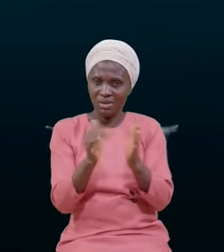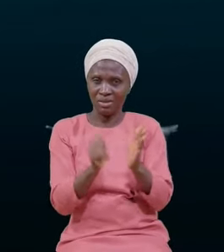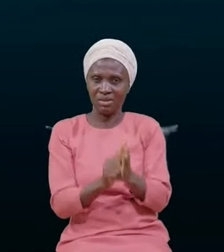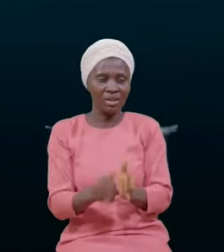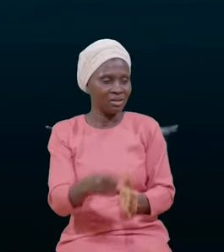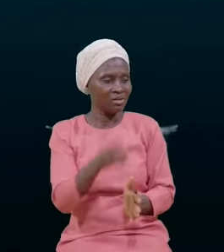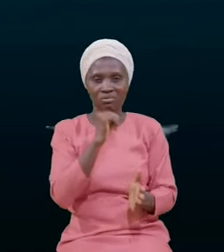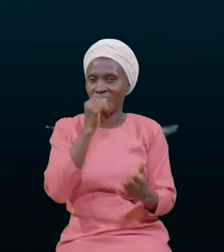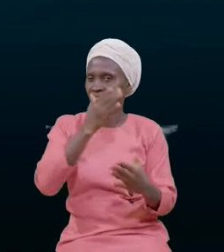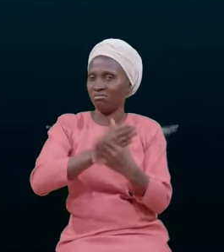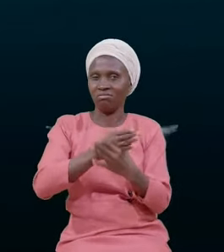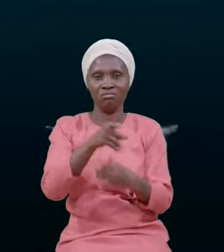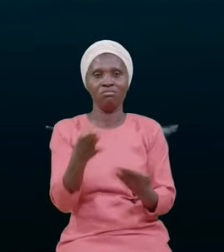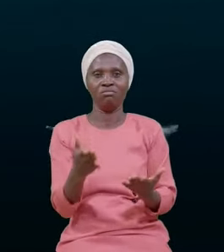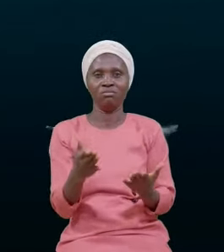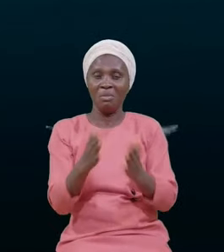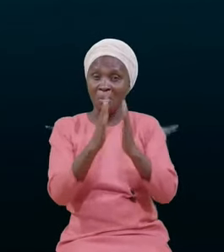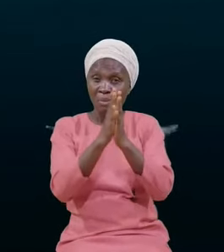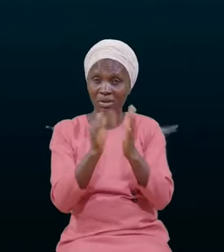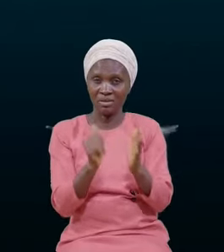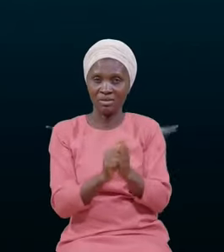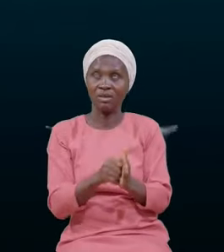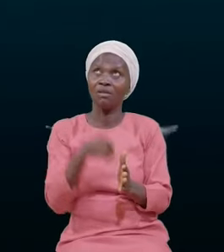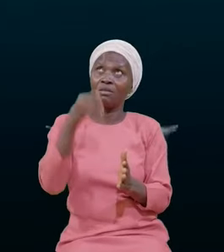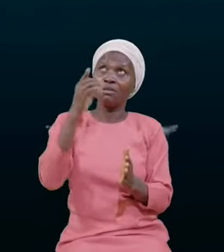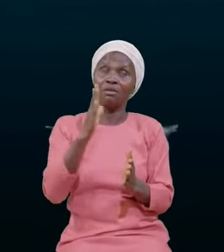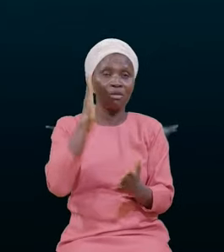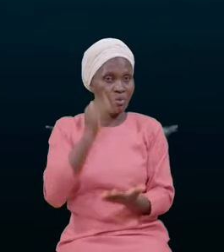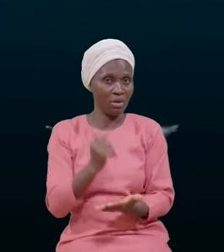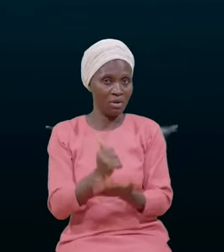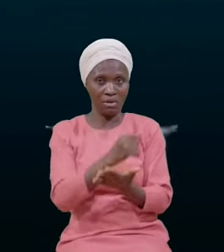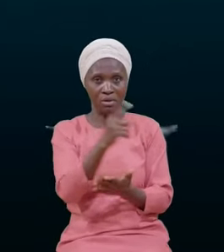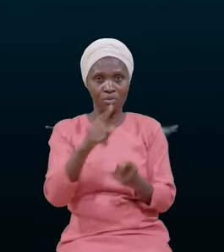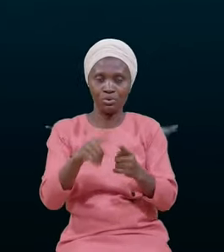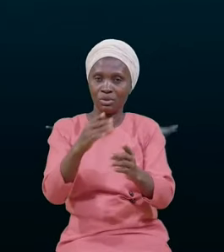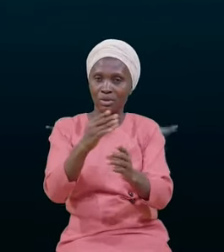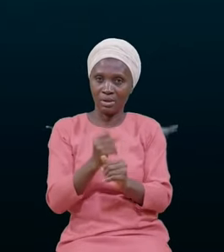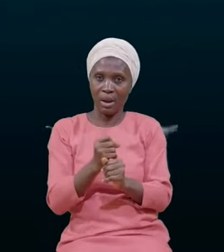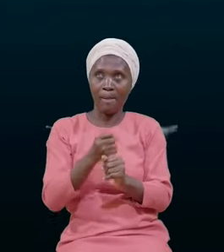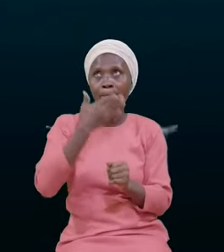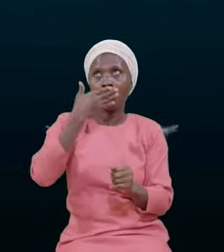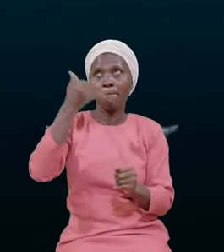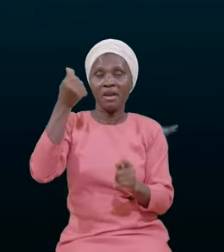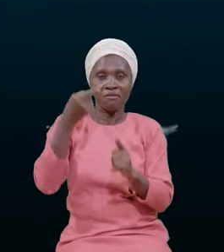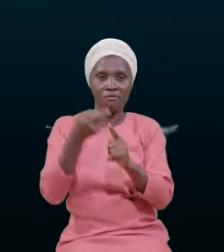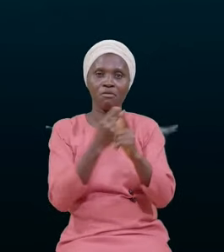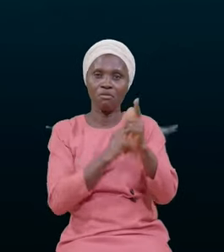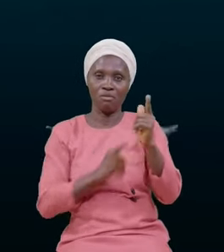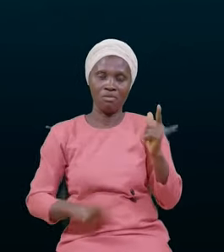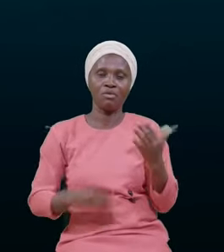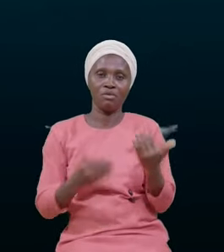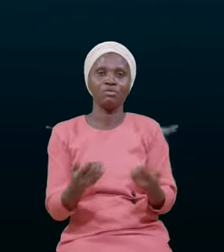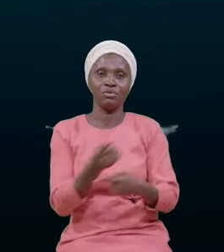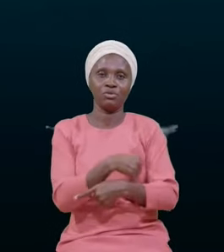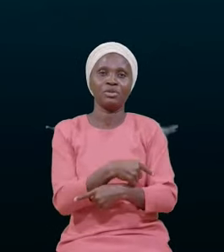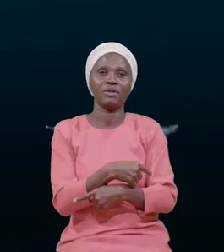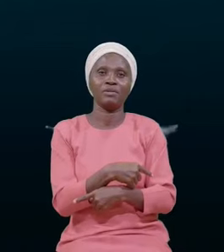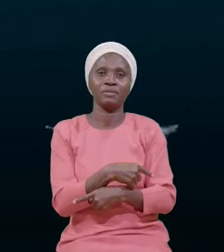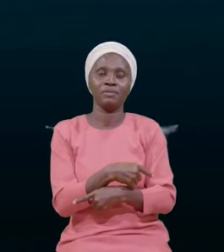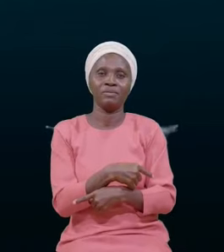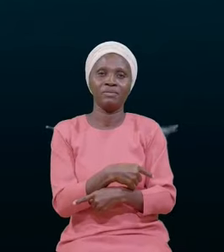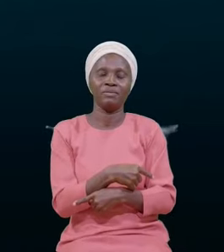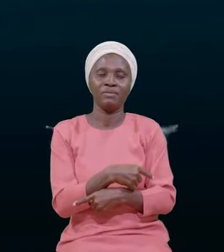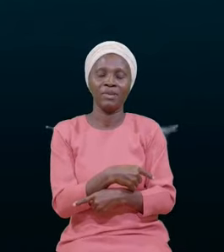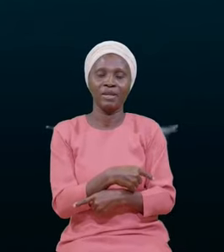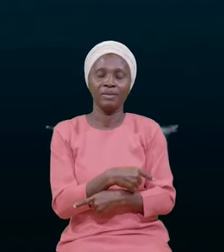today get the best from the Lord today we have Jesus the